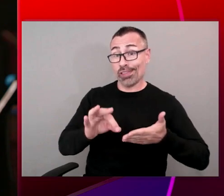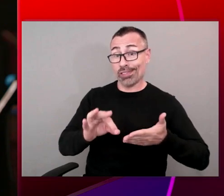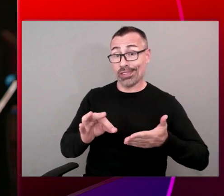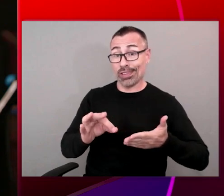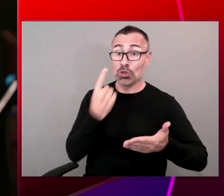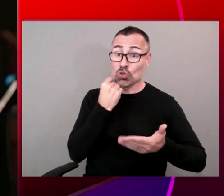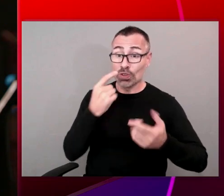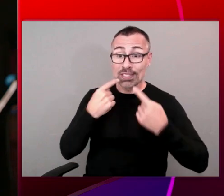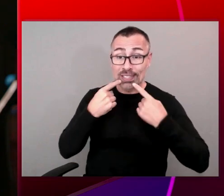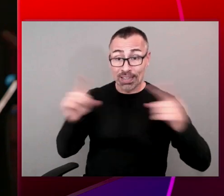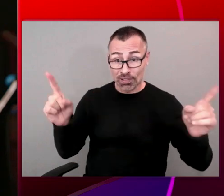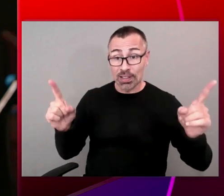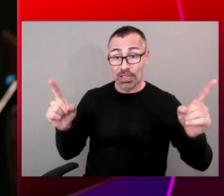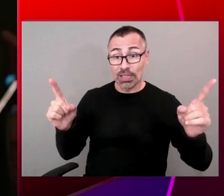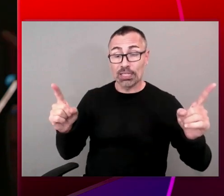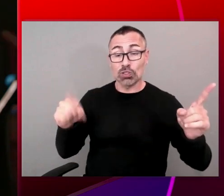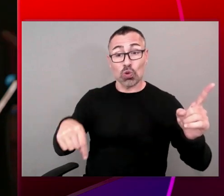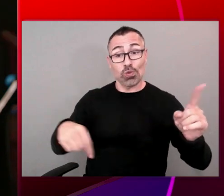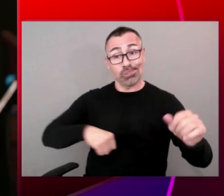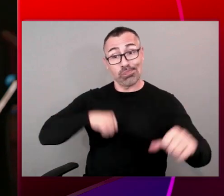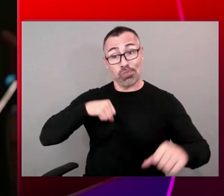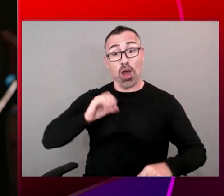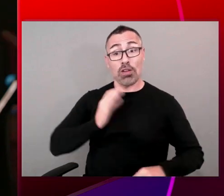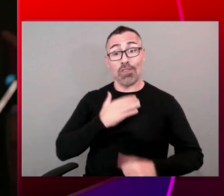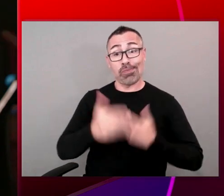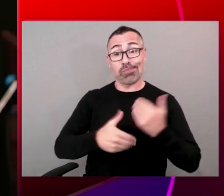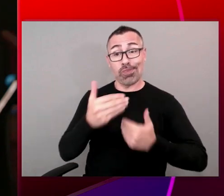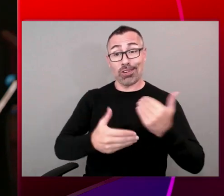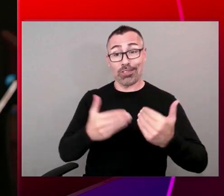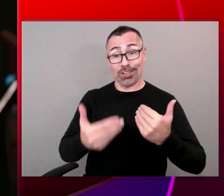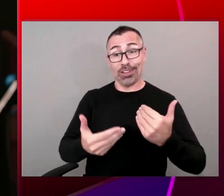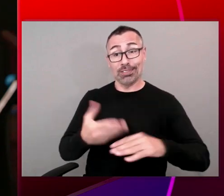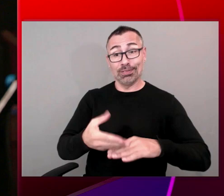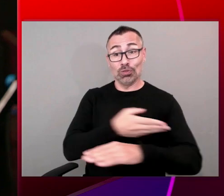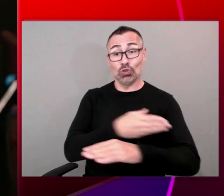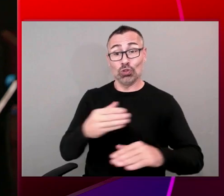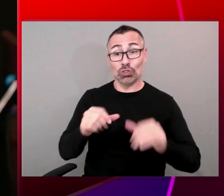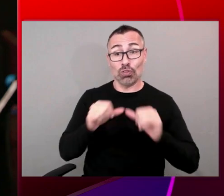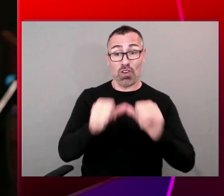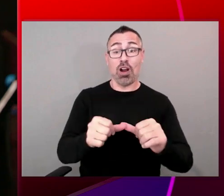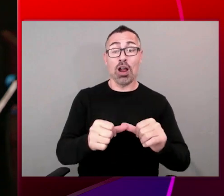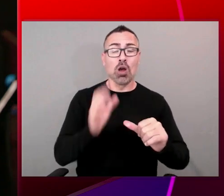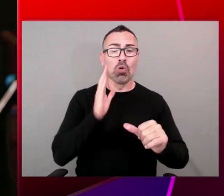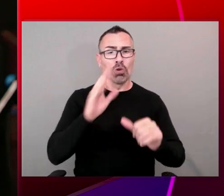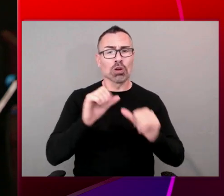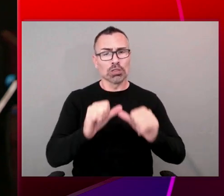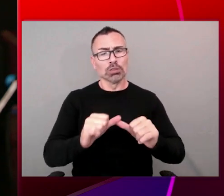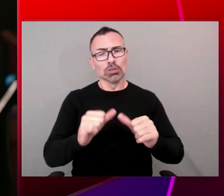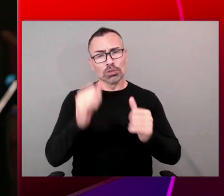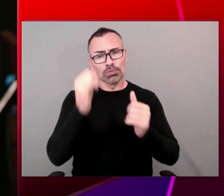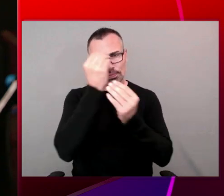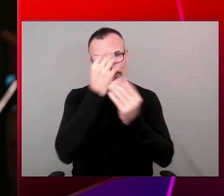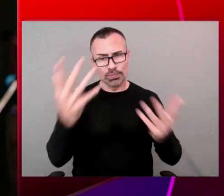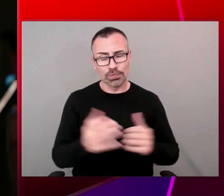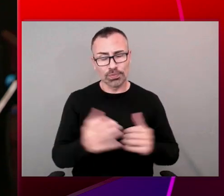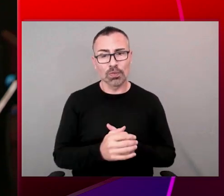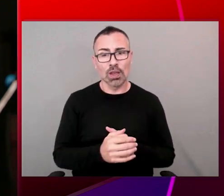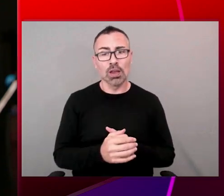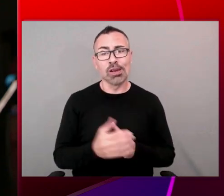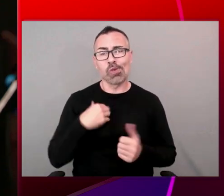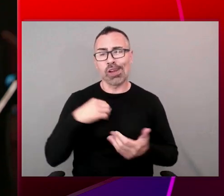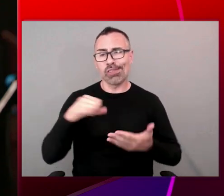that we've already made on that. Wow. We're going to keep updating that every year. So we've got a page where we'll be displaying